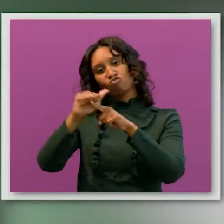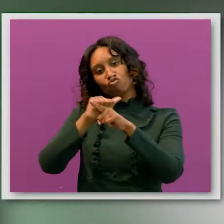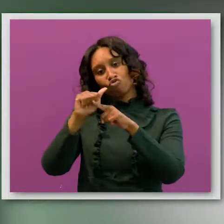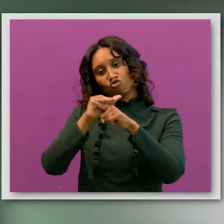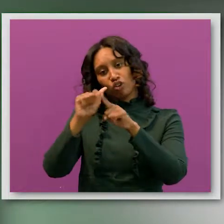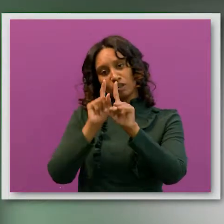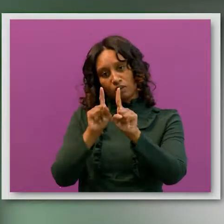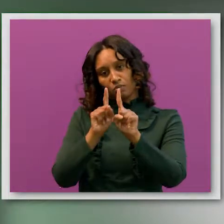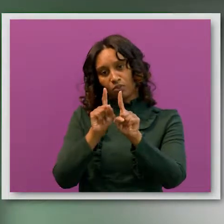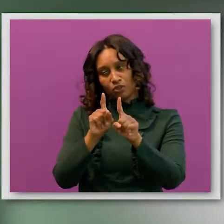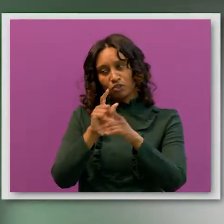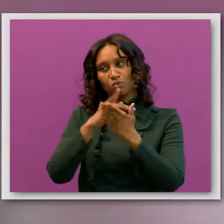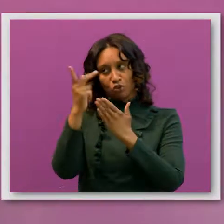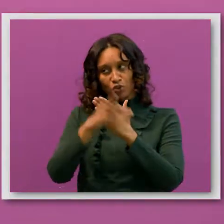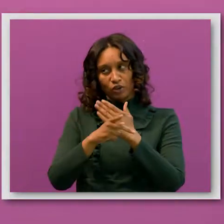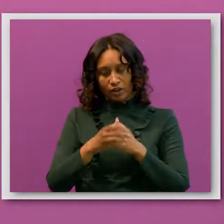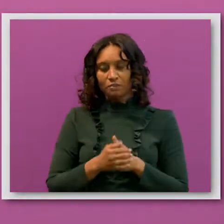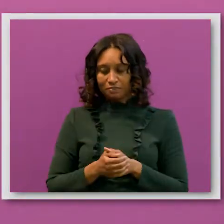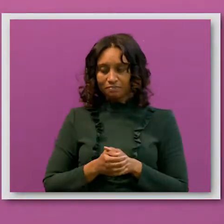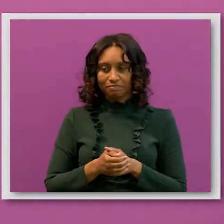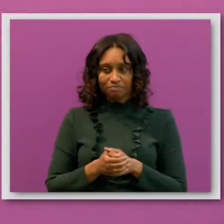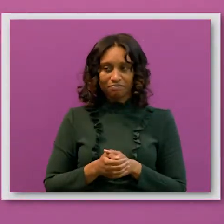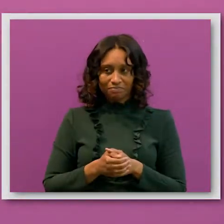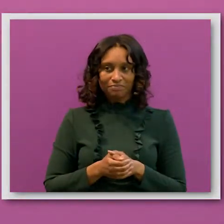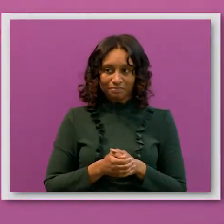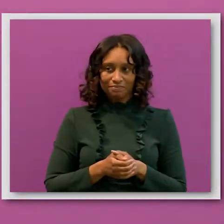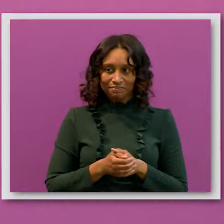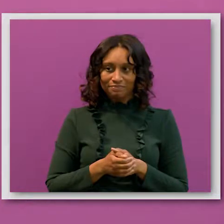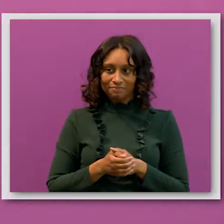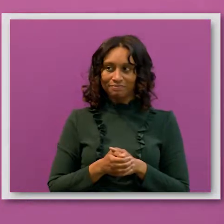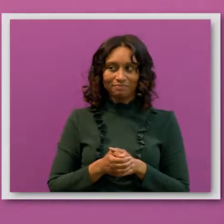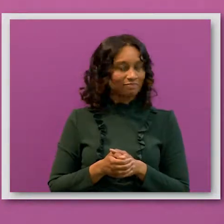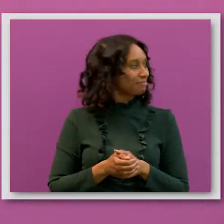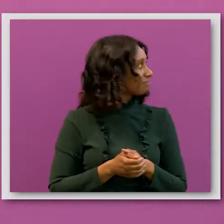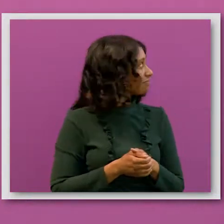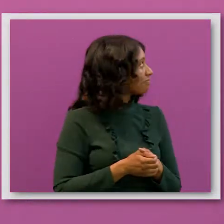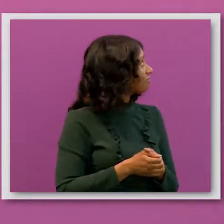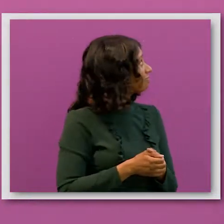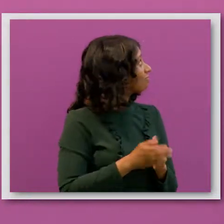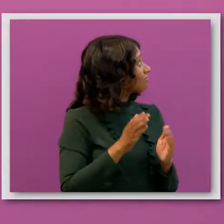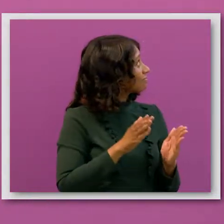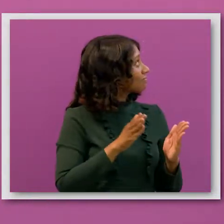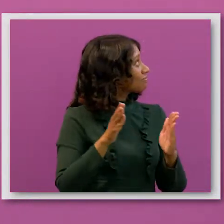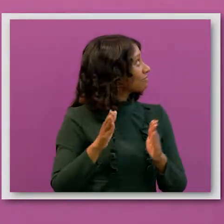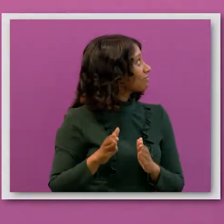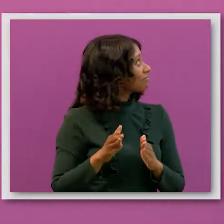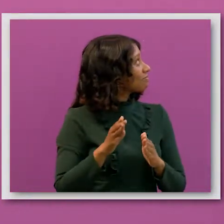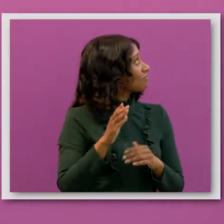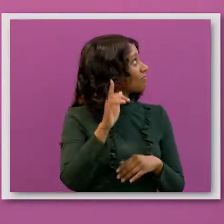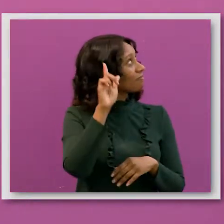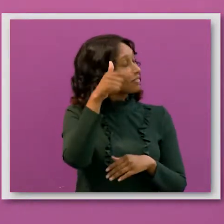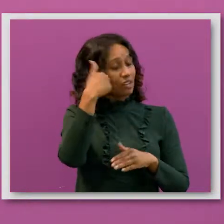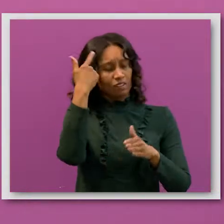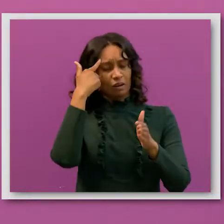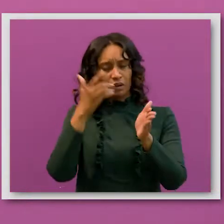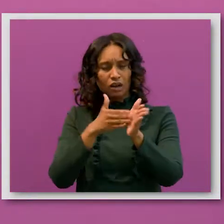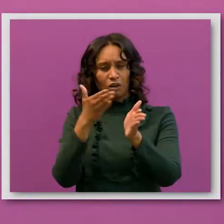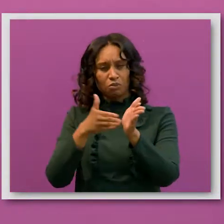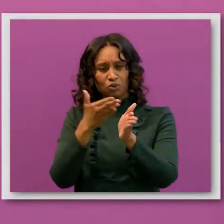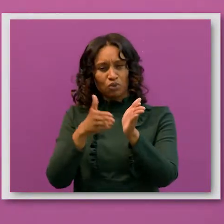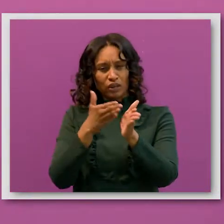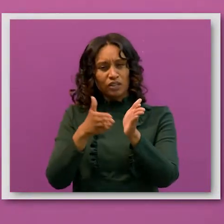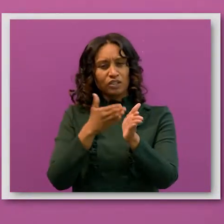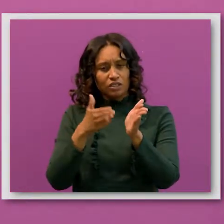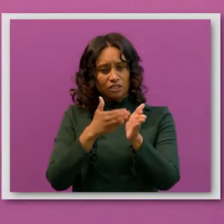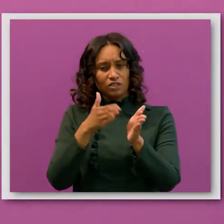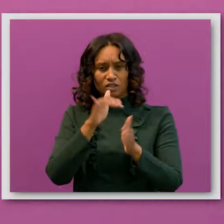those good paying jobs. The Deputy Mayor always claps at this slide, thank you. For government operations,